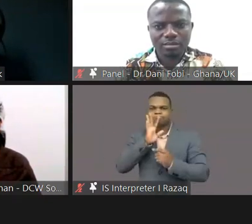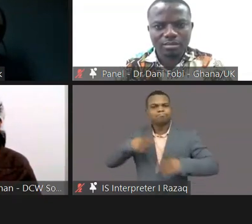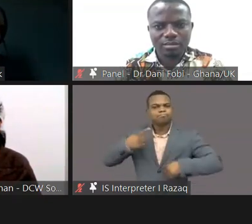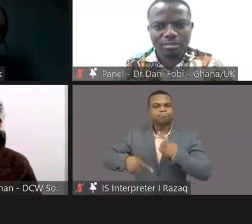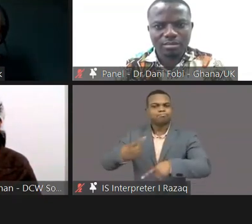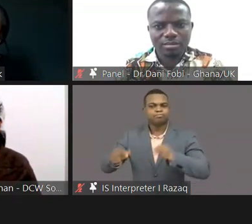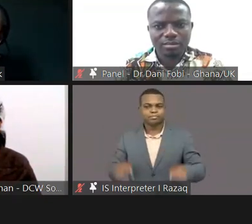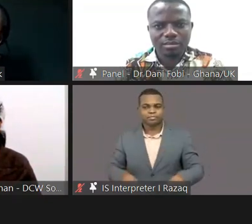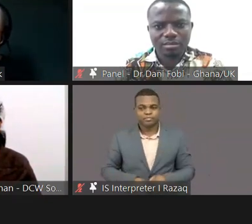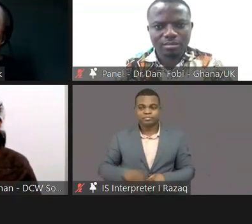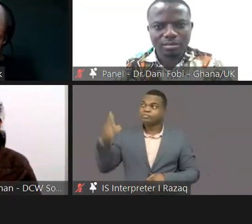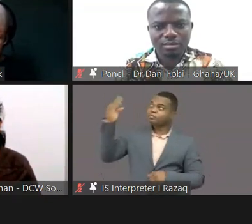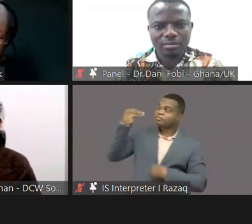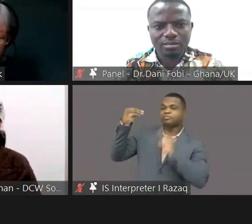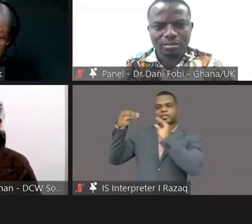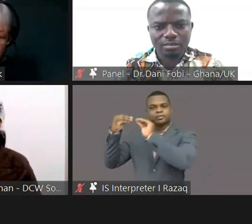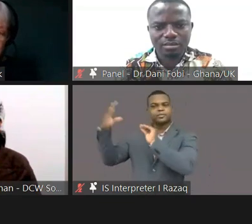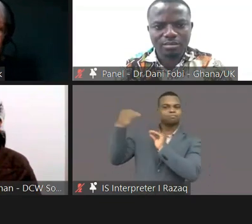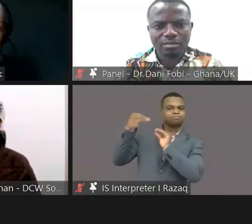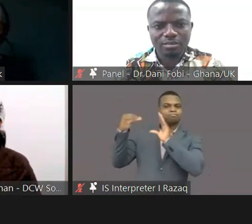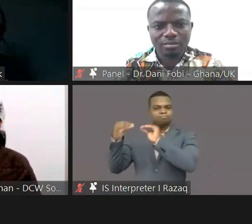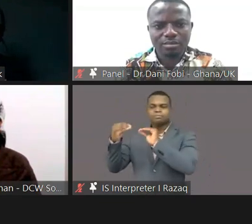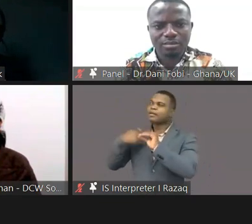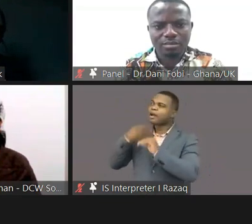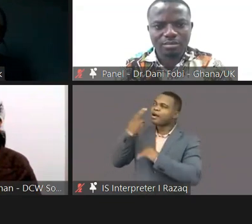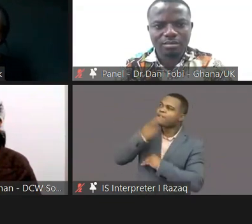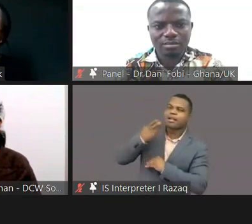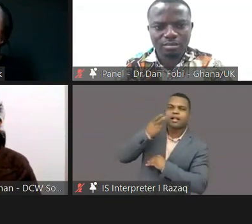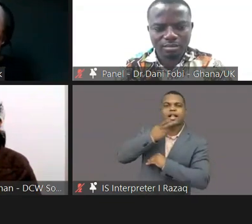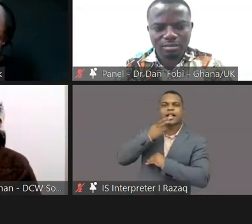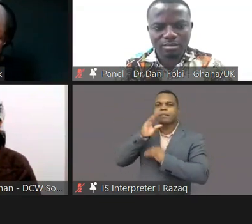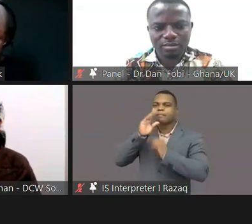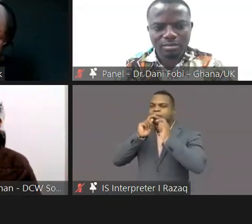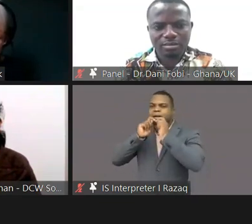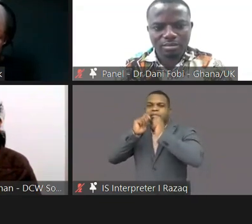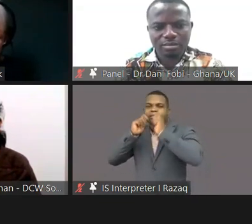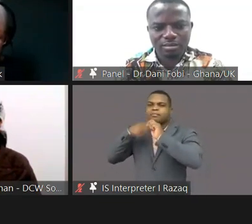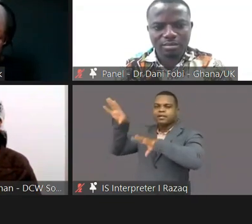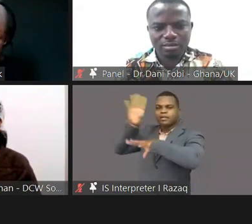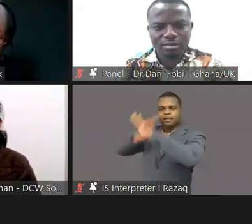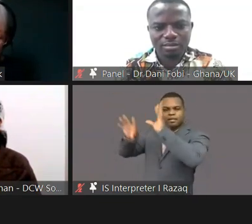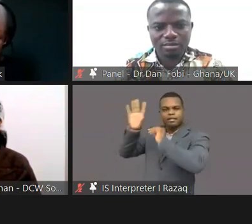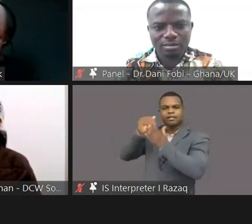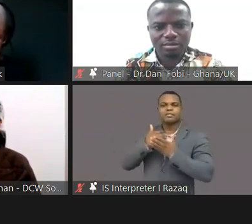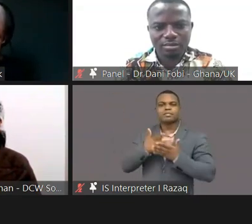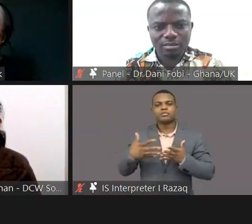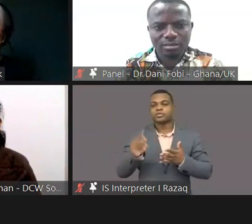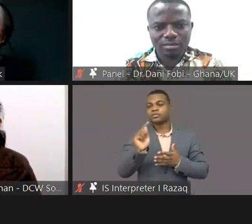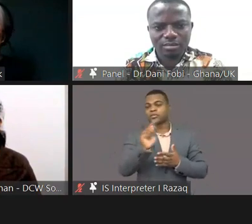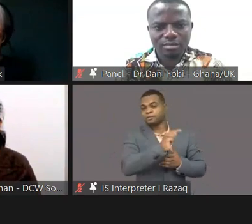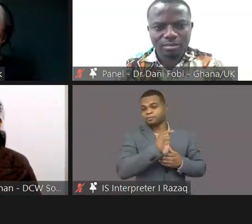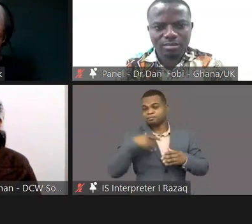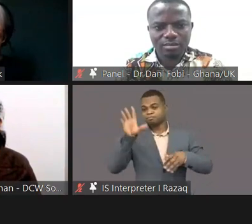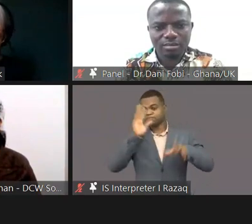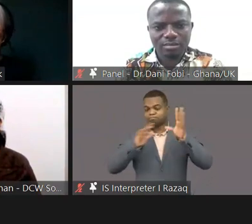and facial expression. So ask yourself, if my parents at that time stopped